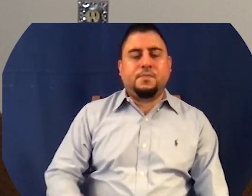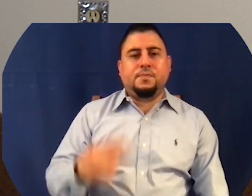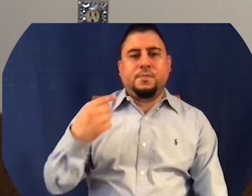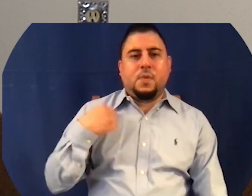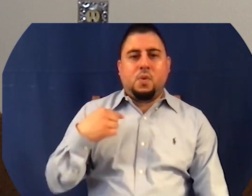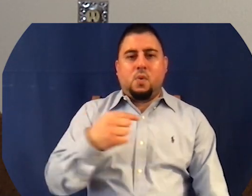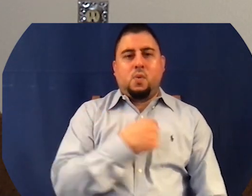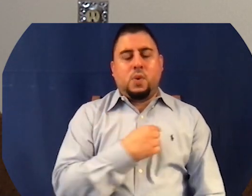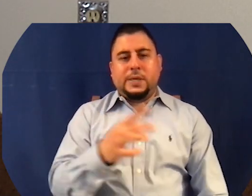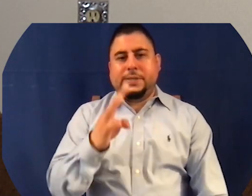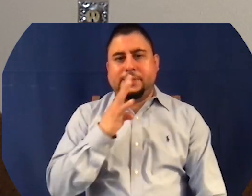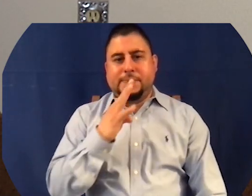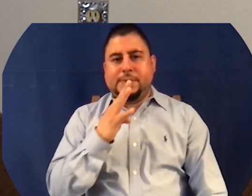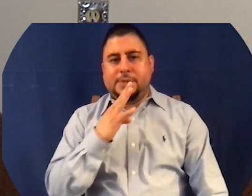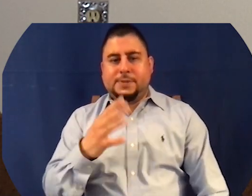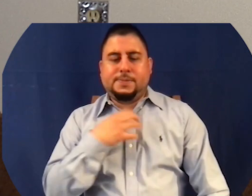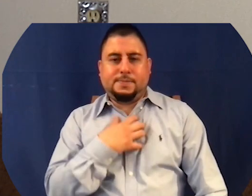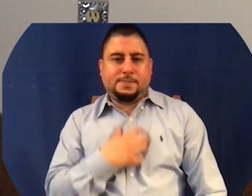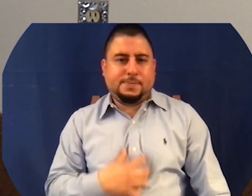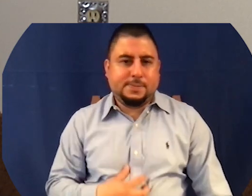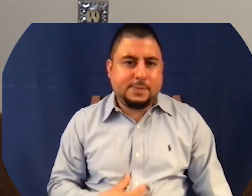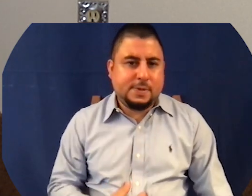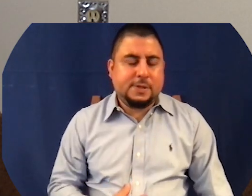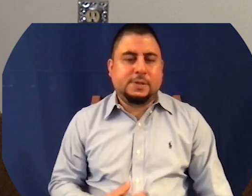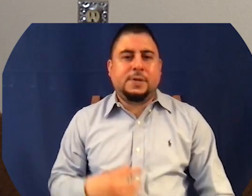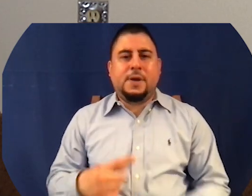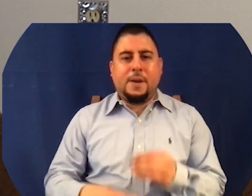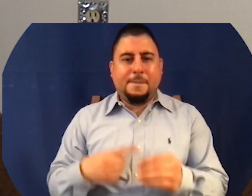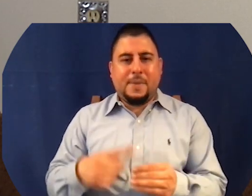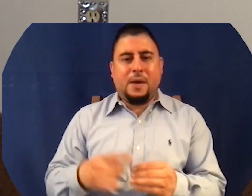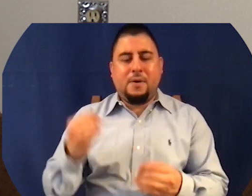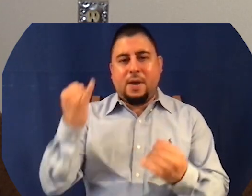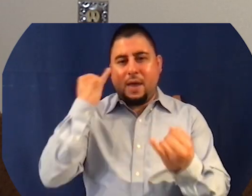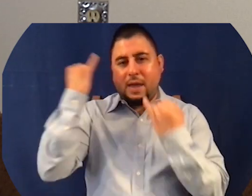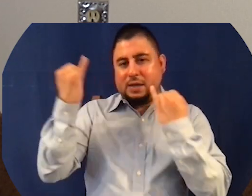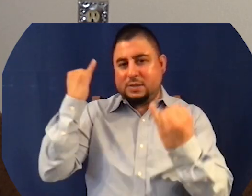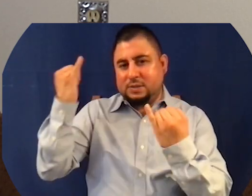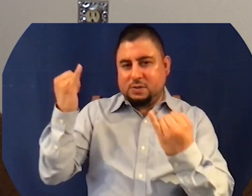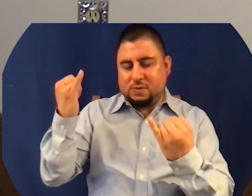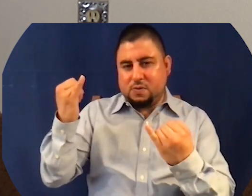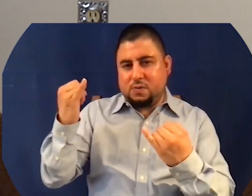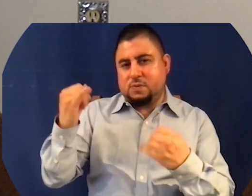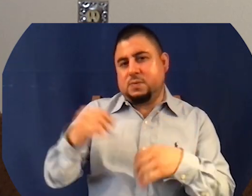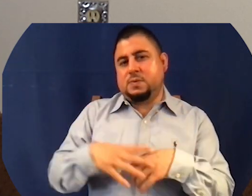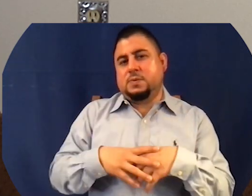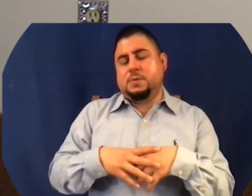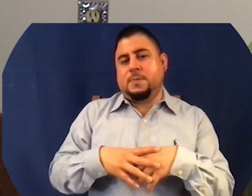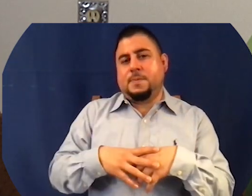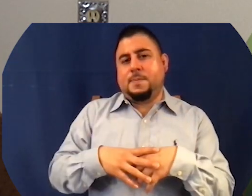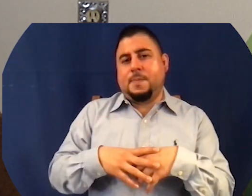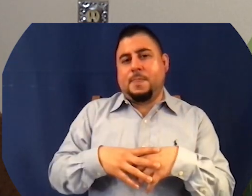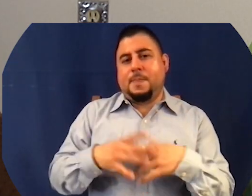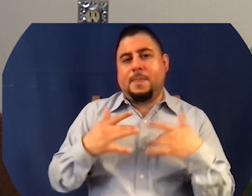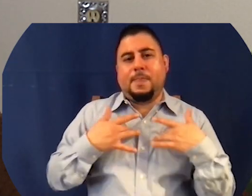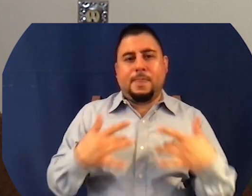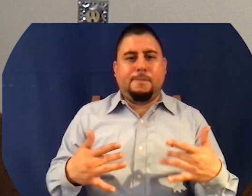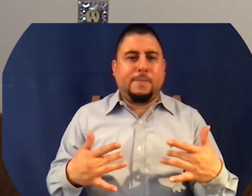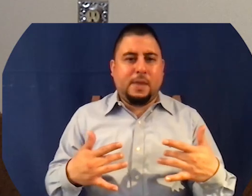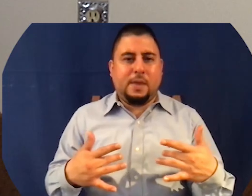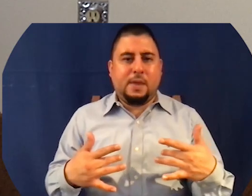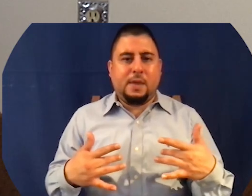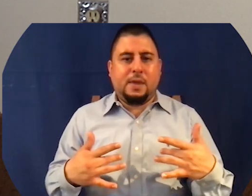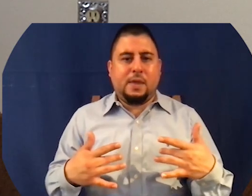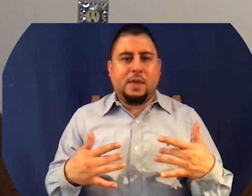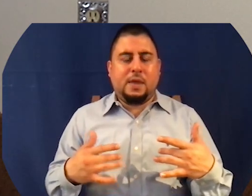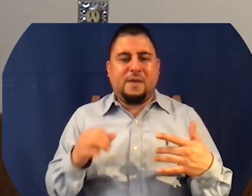We speak passionately about ideals, but often fall short